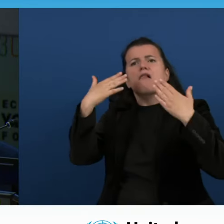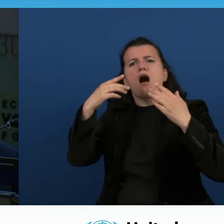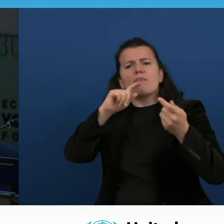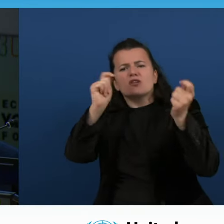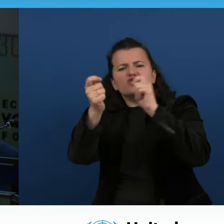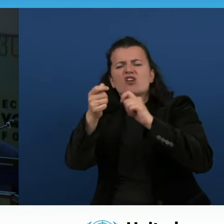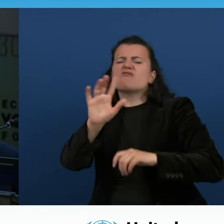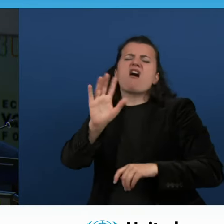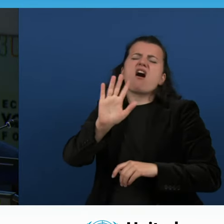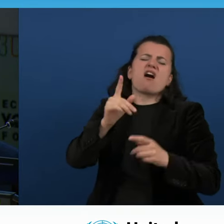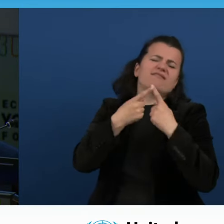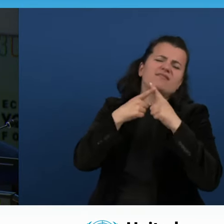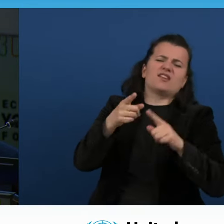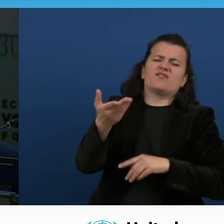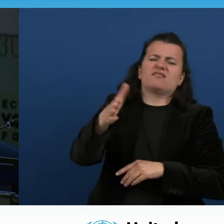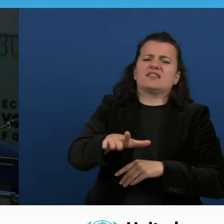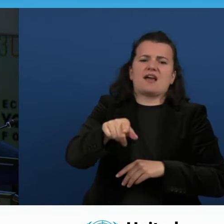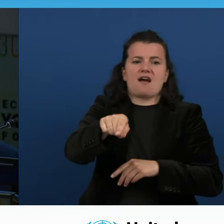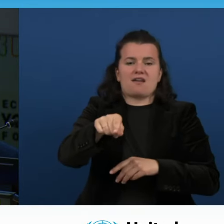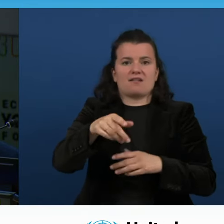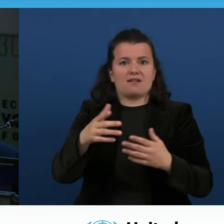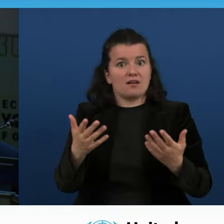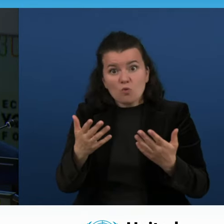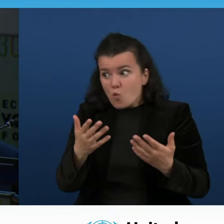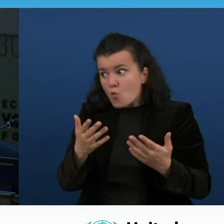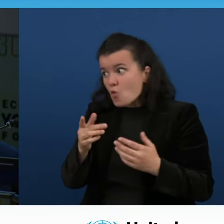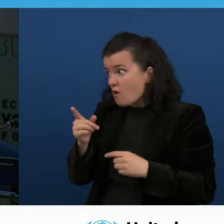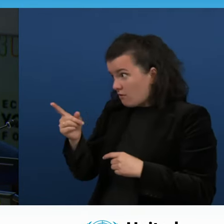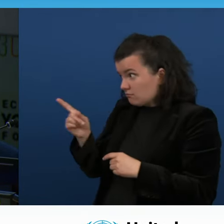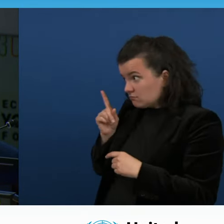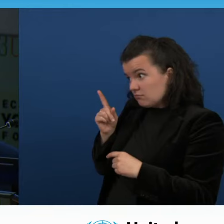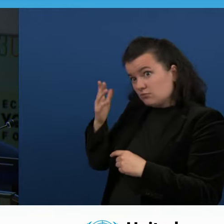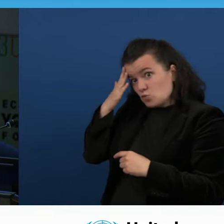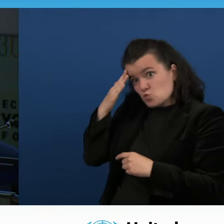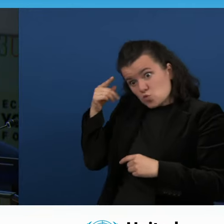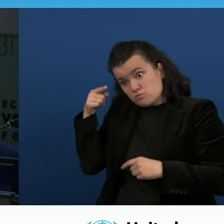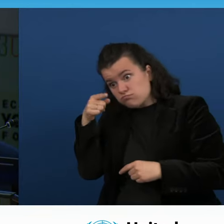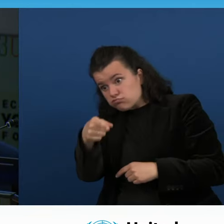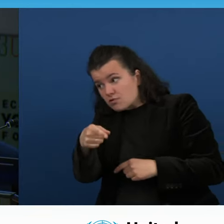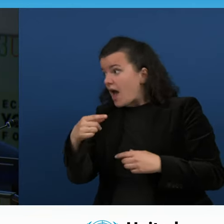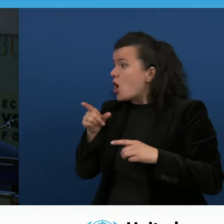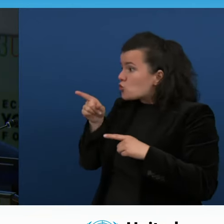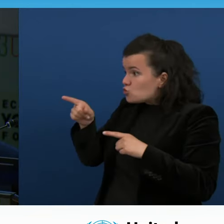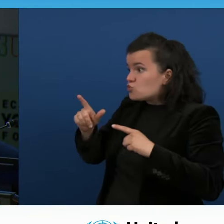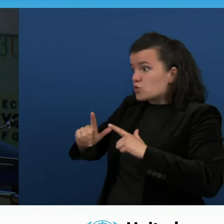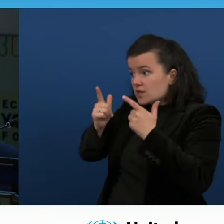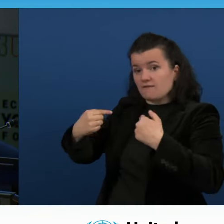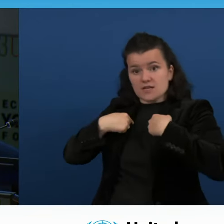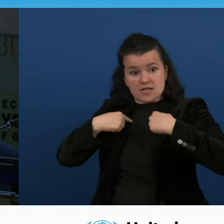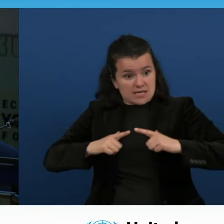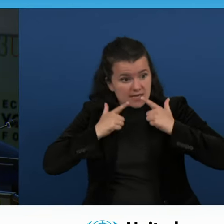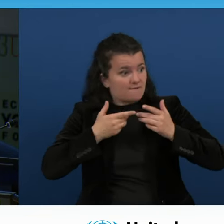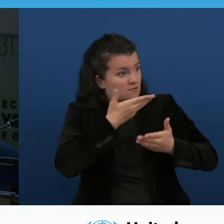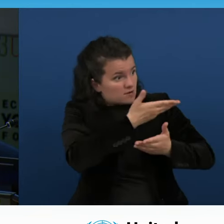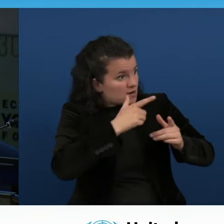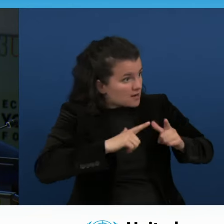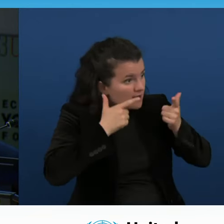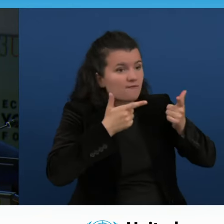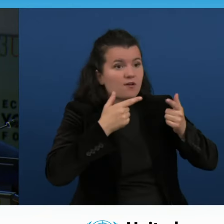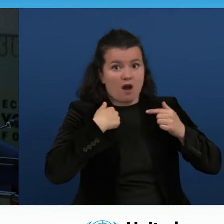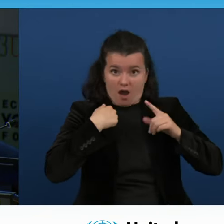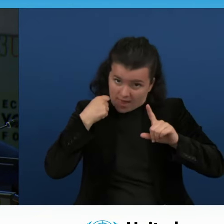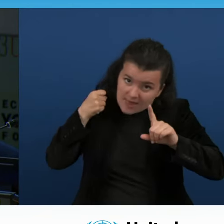person and human being what their impact on the climate is and what actions that person can take to address climate change.